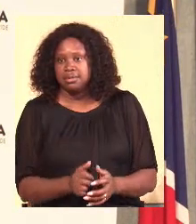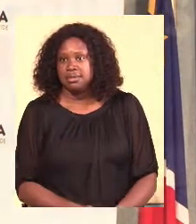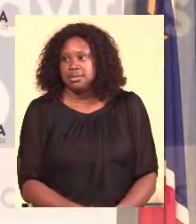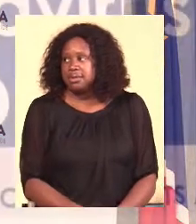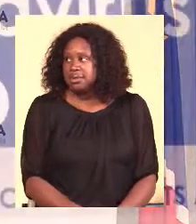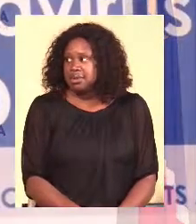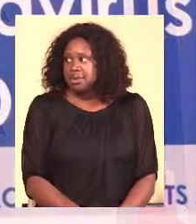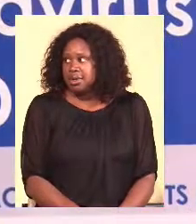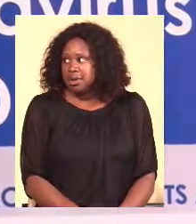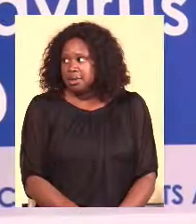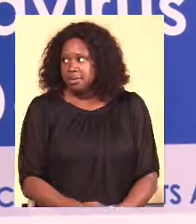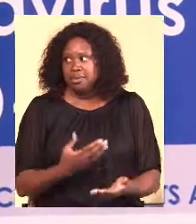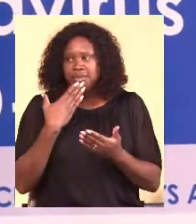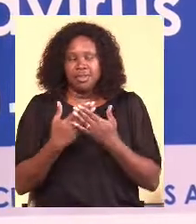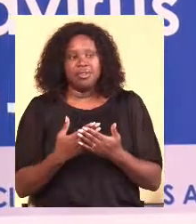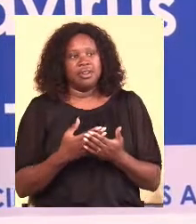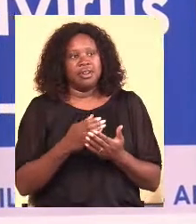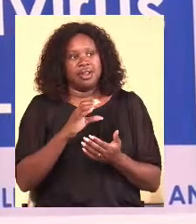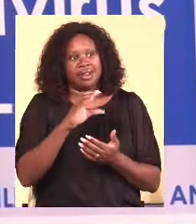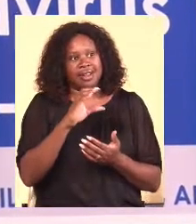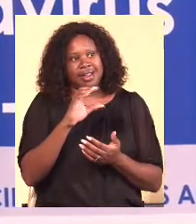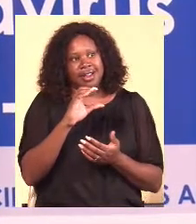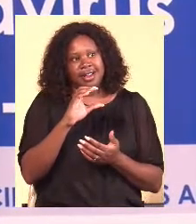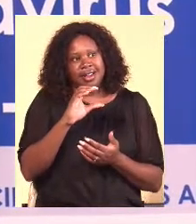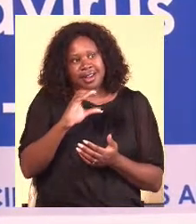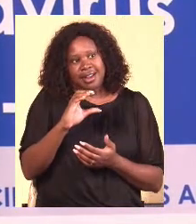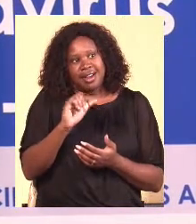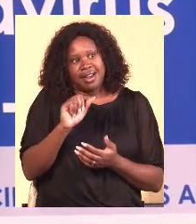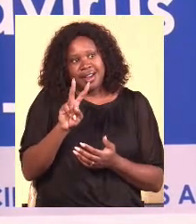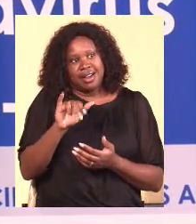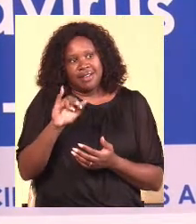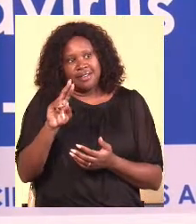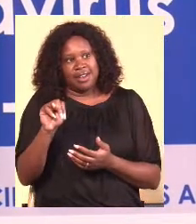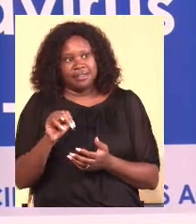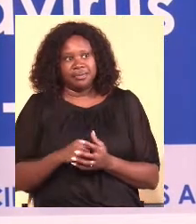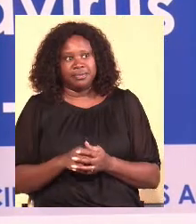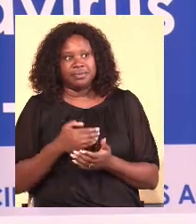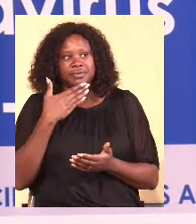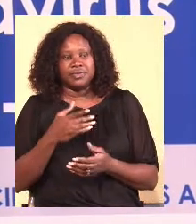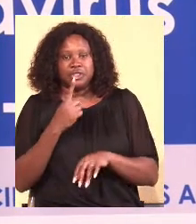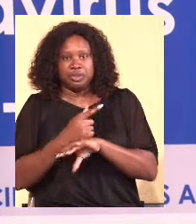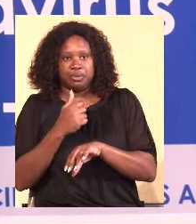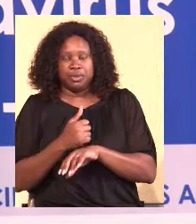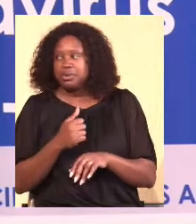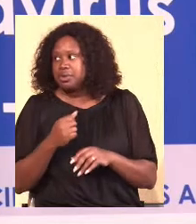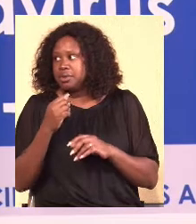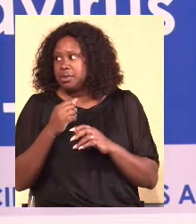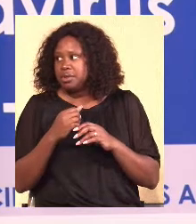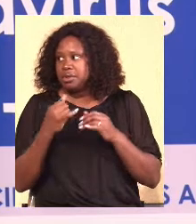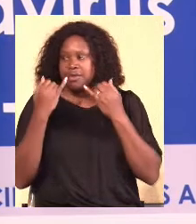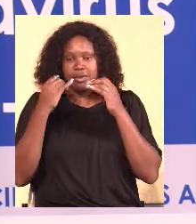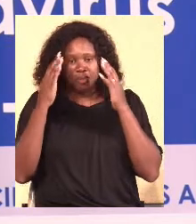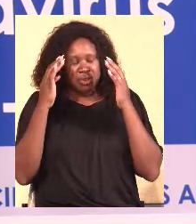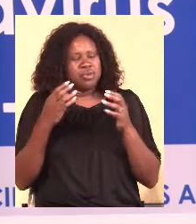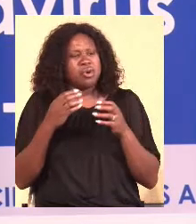Thank you. My name is Kevin. I am a presenter on Eagle FM. Thank you so much for the opportunity. I don't know how behind I am with information,